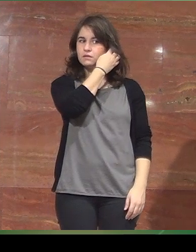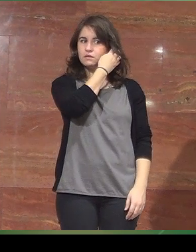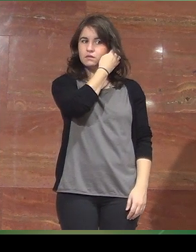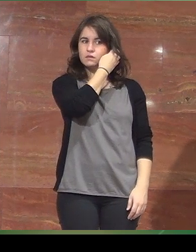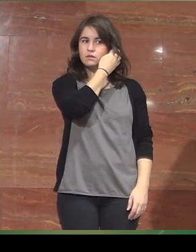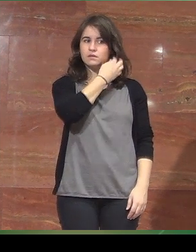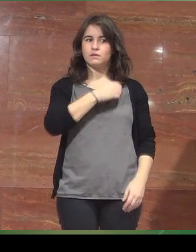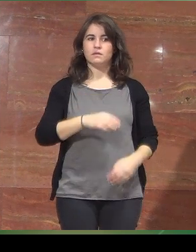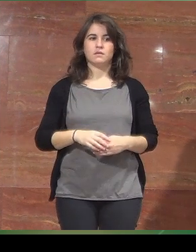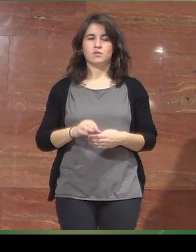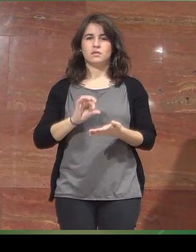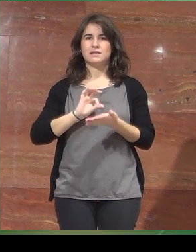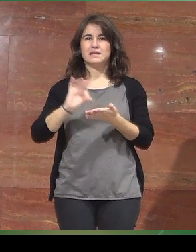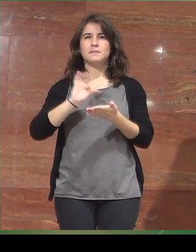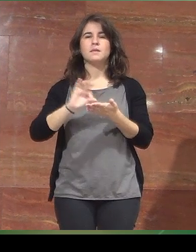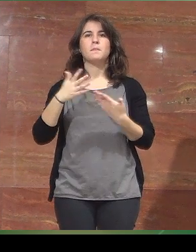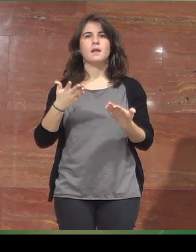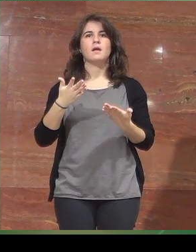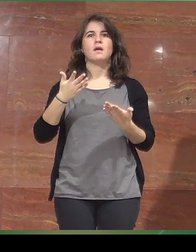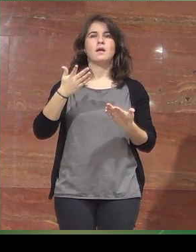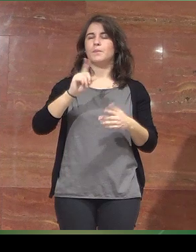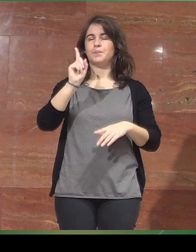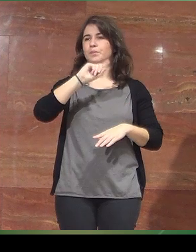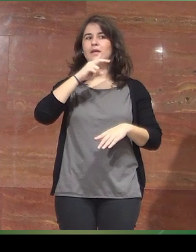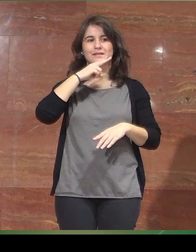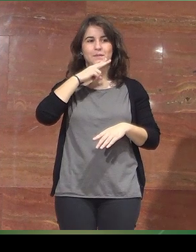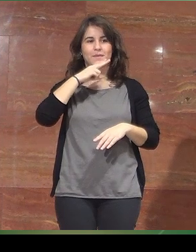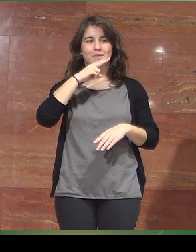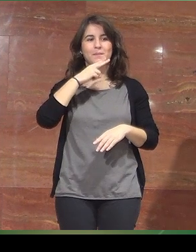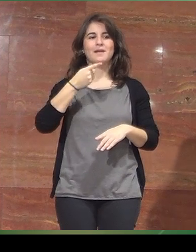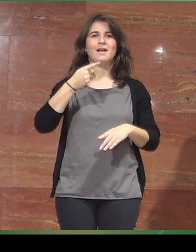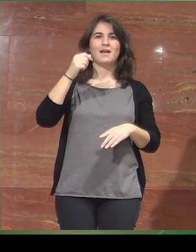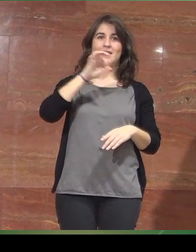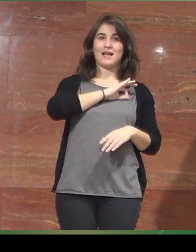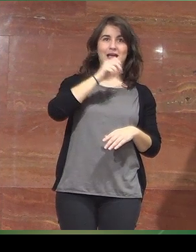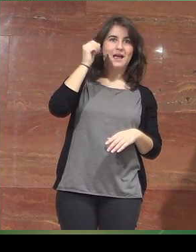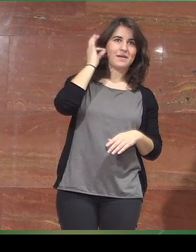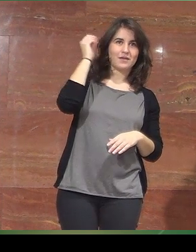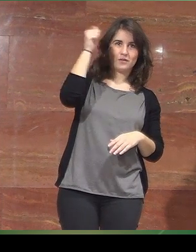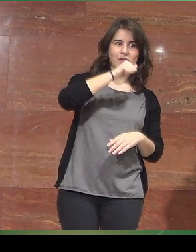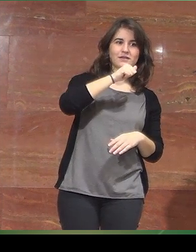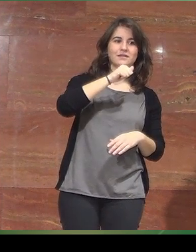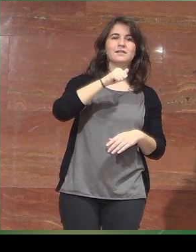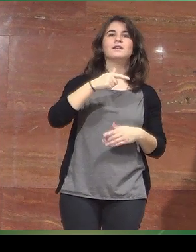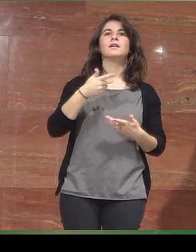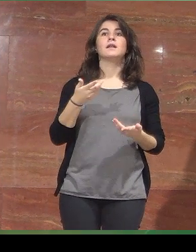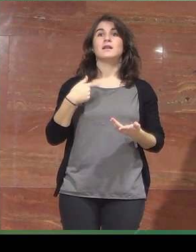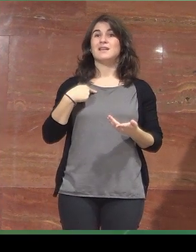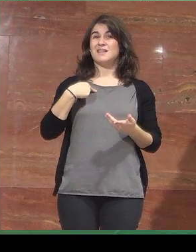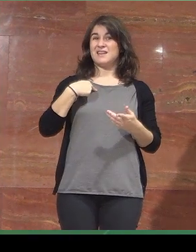sign. It's absolutely, but at all, you don't make big confusions. So we have